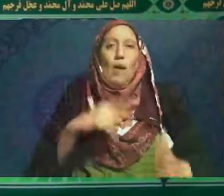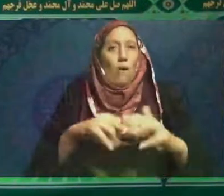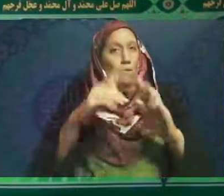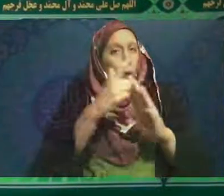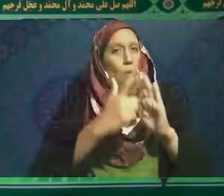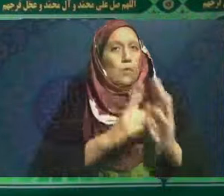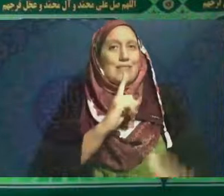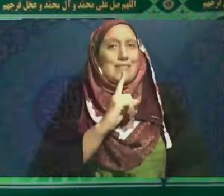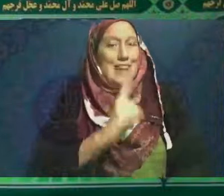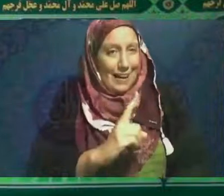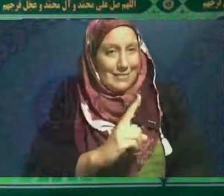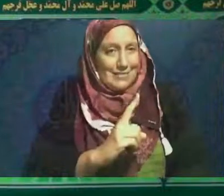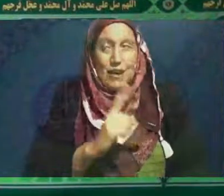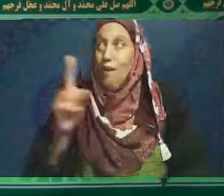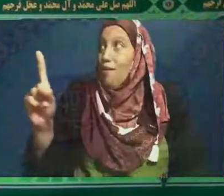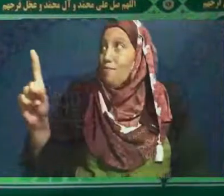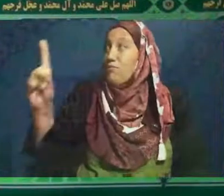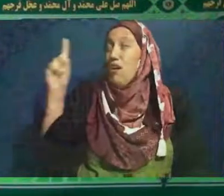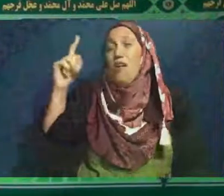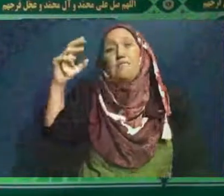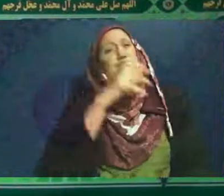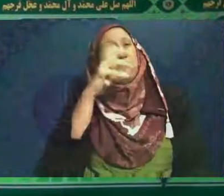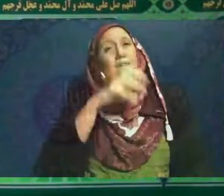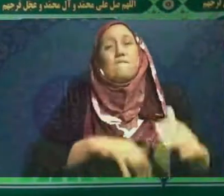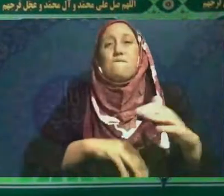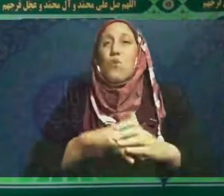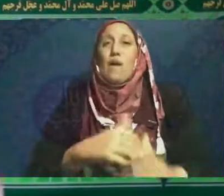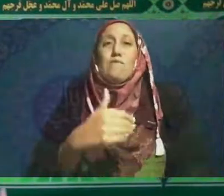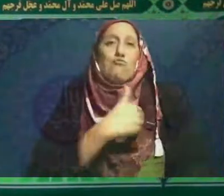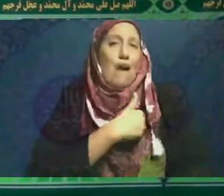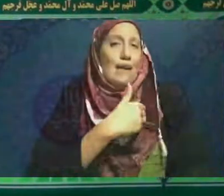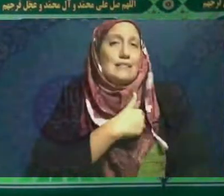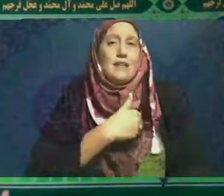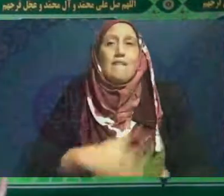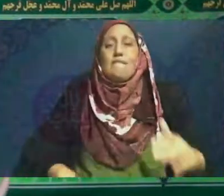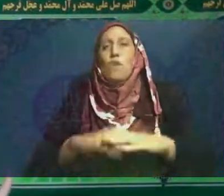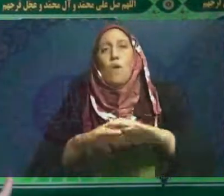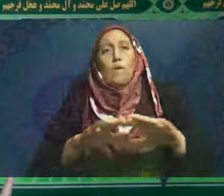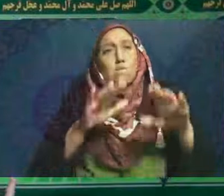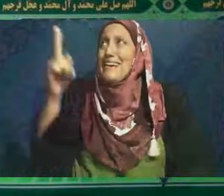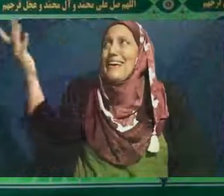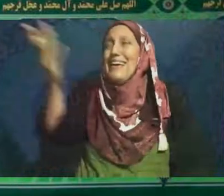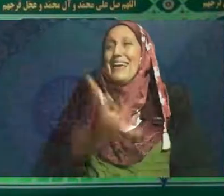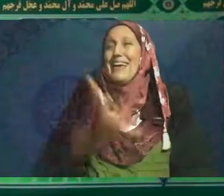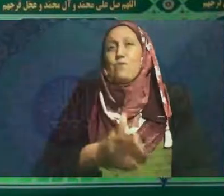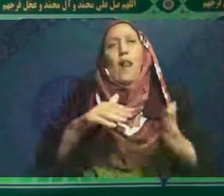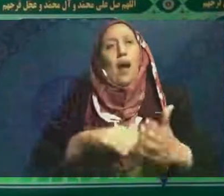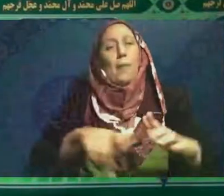has introduced to us to help us. Remember the terms I'm using, gracious God, because God is